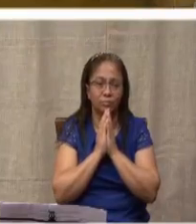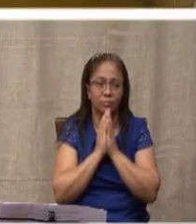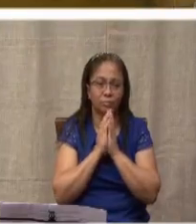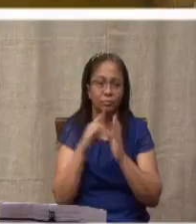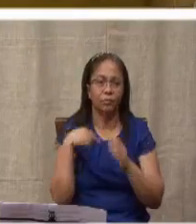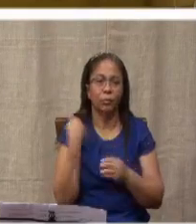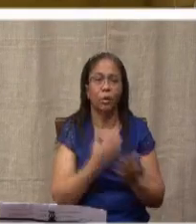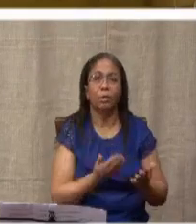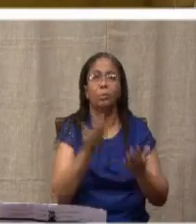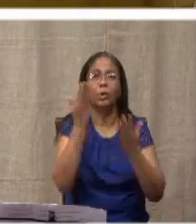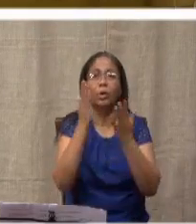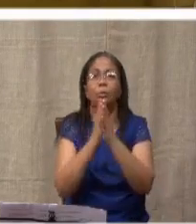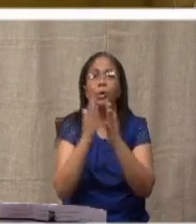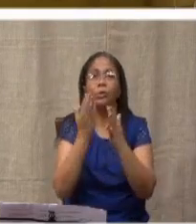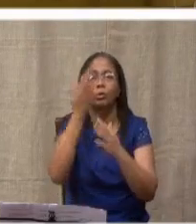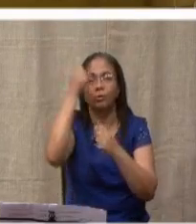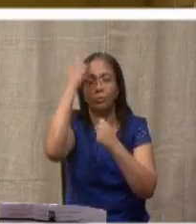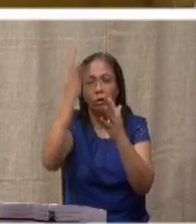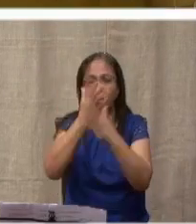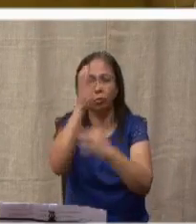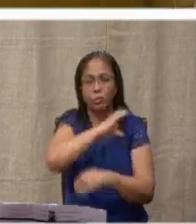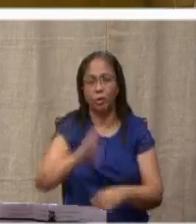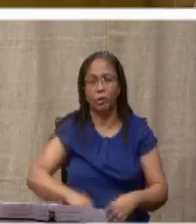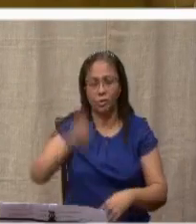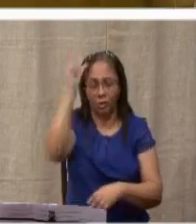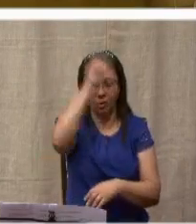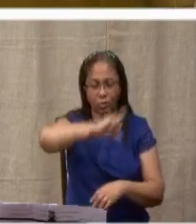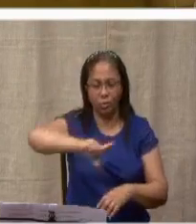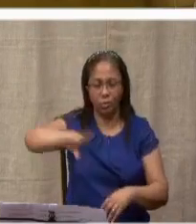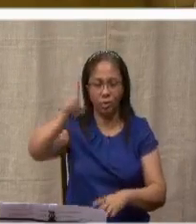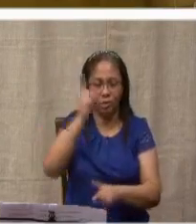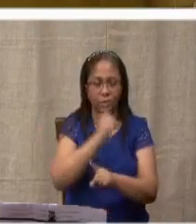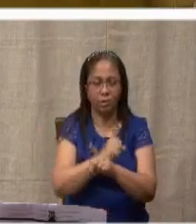we bring our prayer to the father through christ jesus our